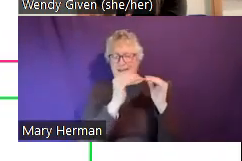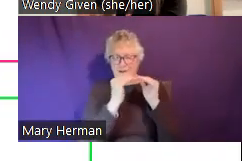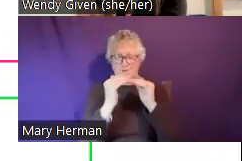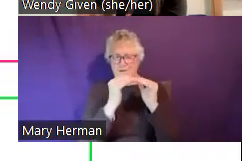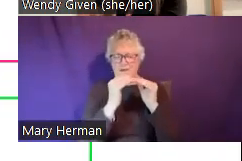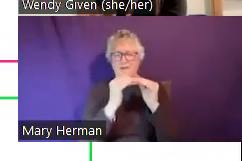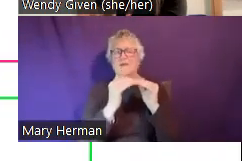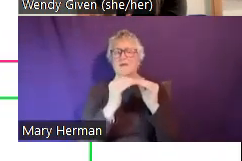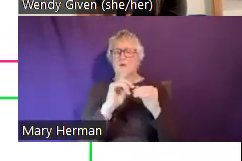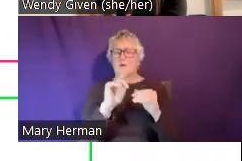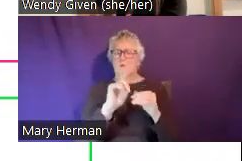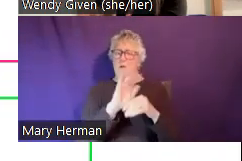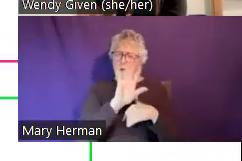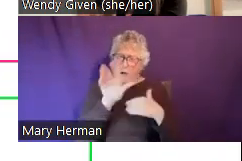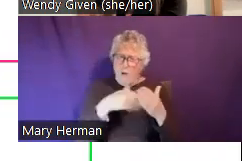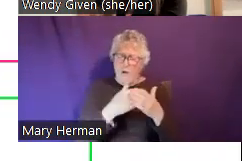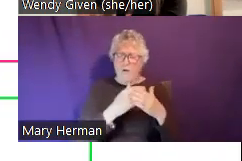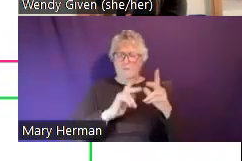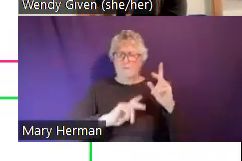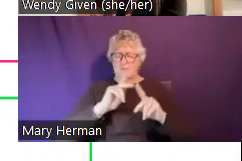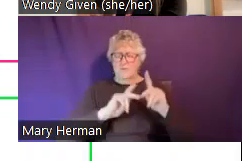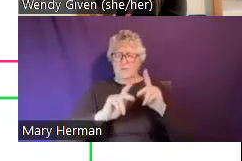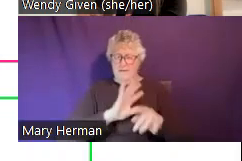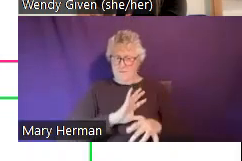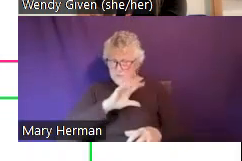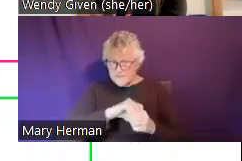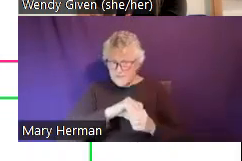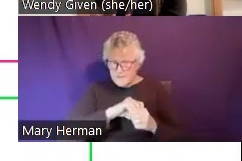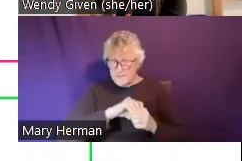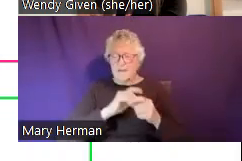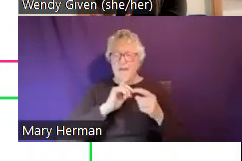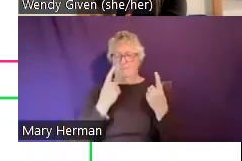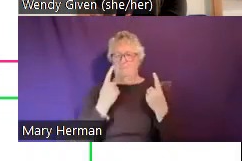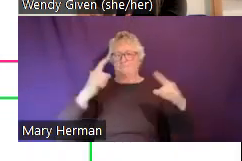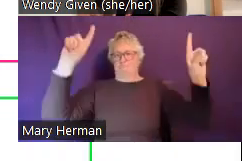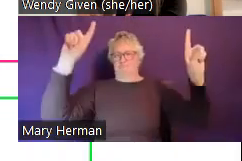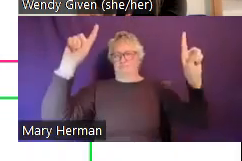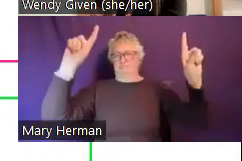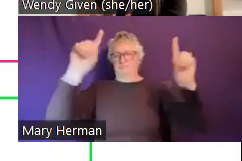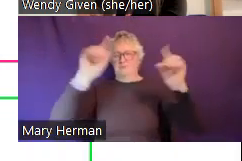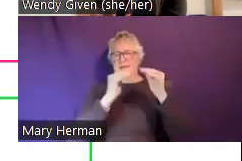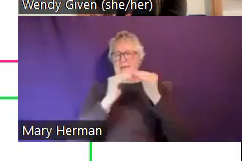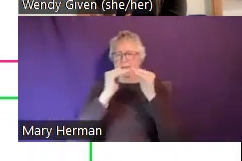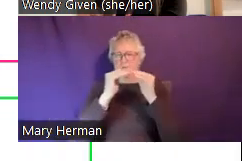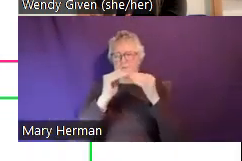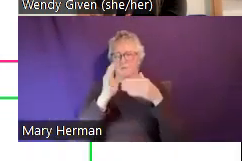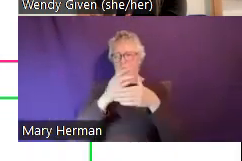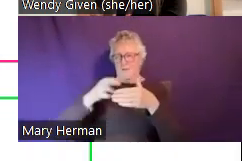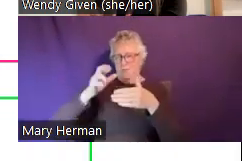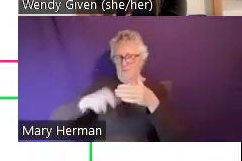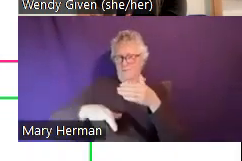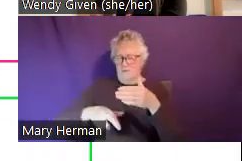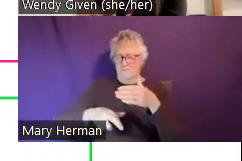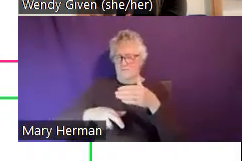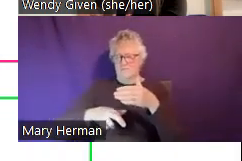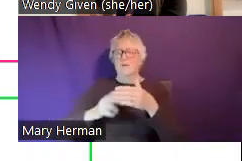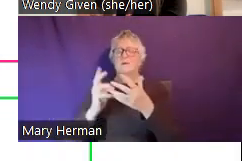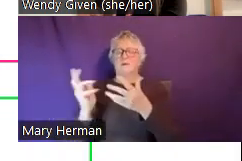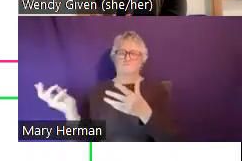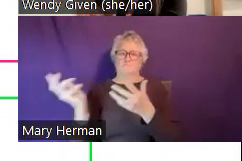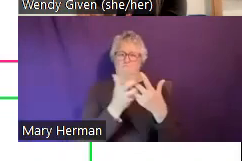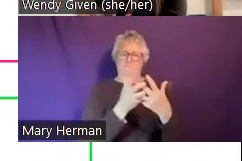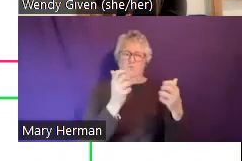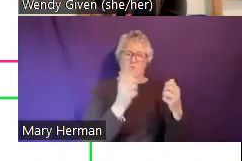can participate, prosper, and achieve equitable outcomes with respect to the port's employment, businesses, and